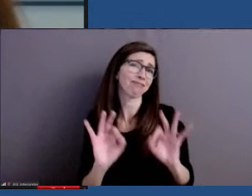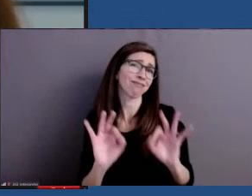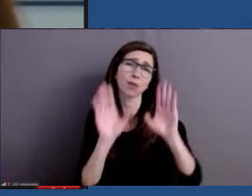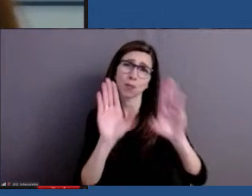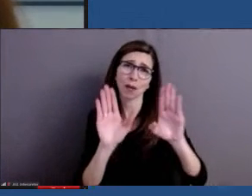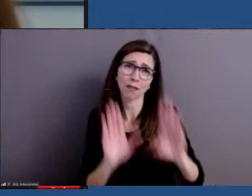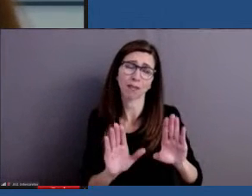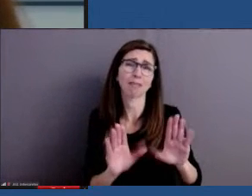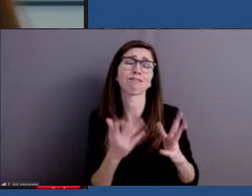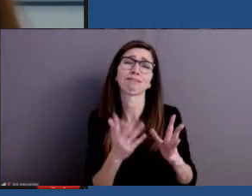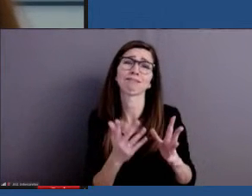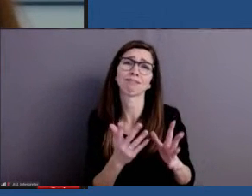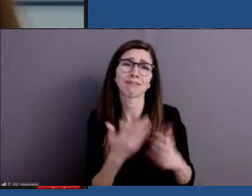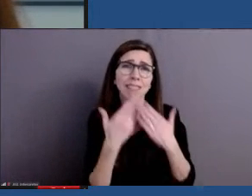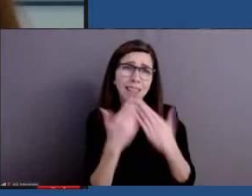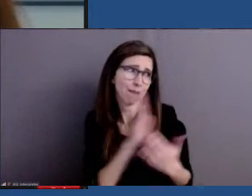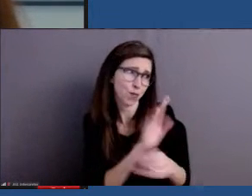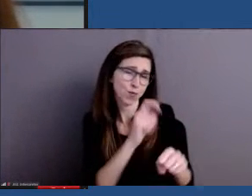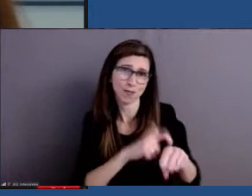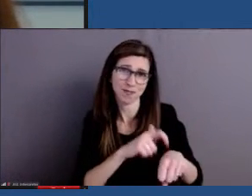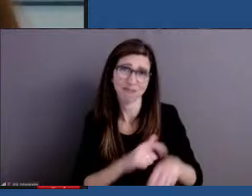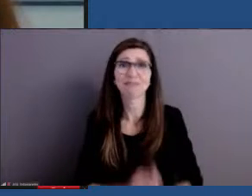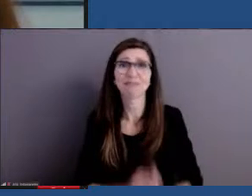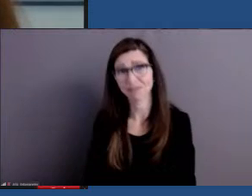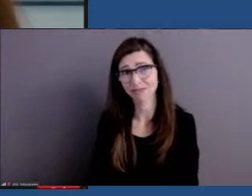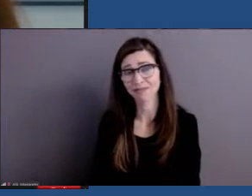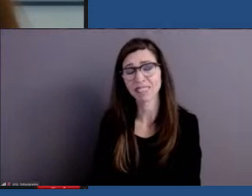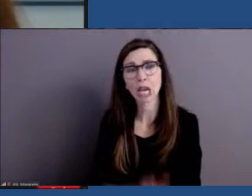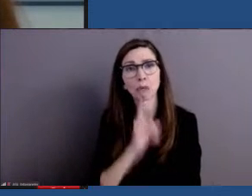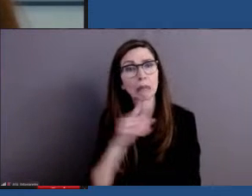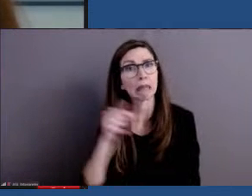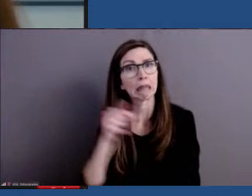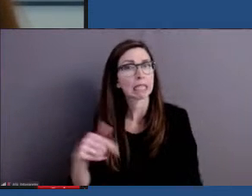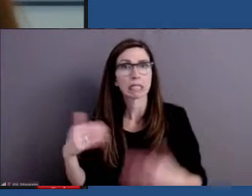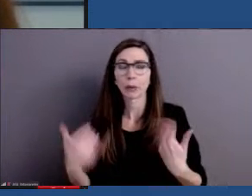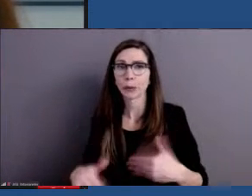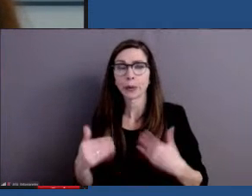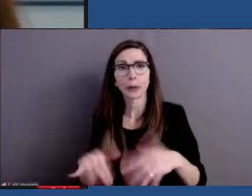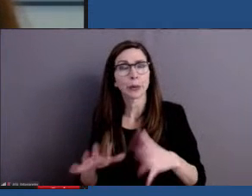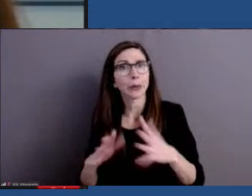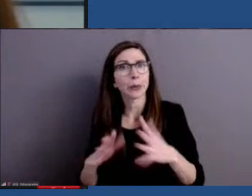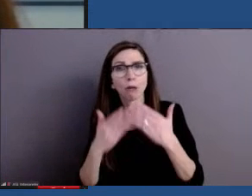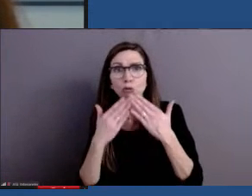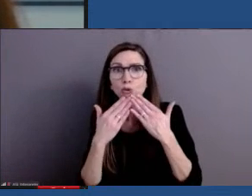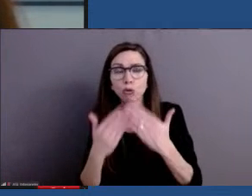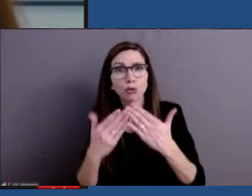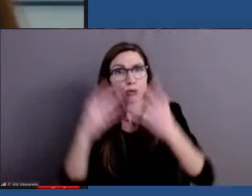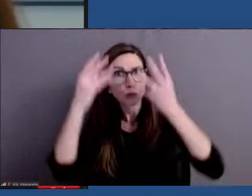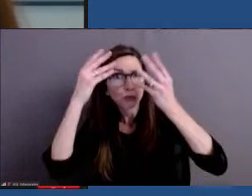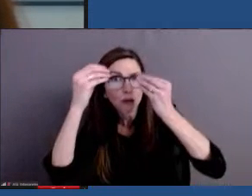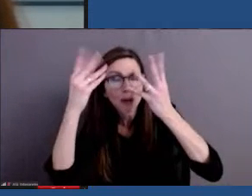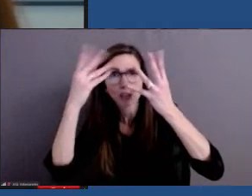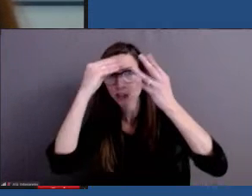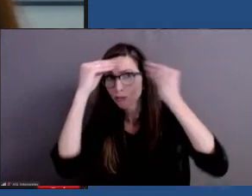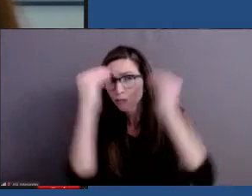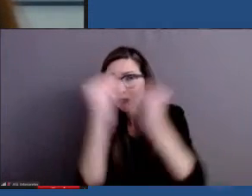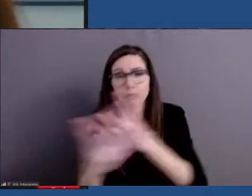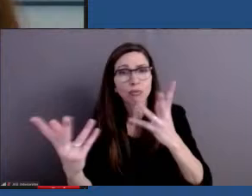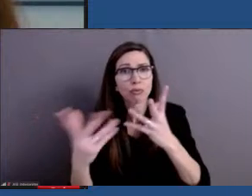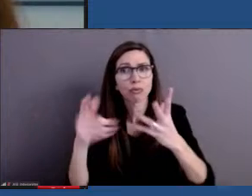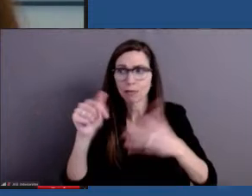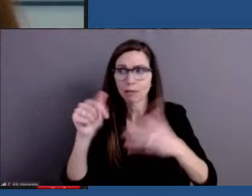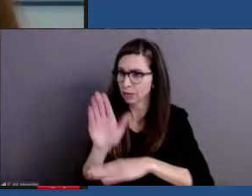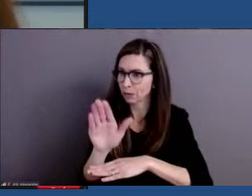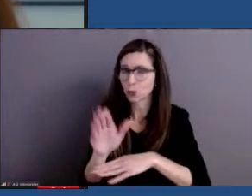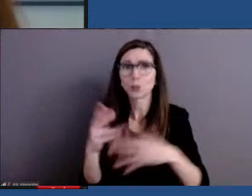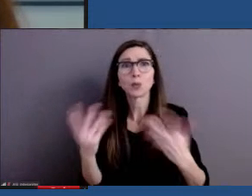very much. This has been an informative afternoon, and it's been wonderful to hear from people with disabilities